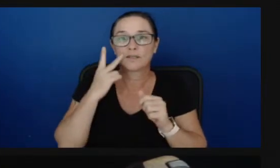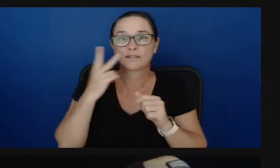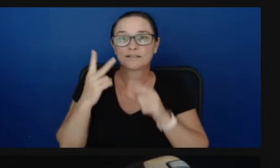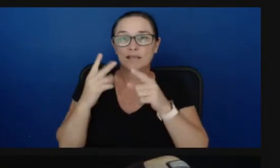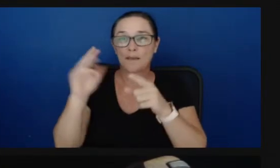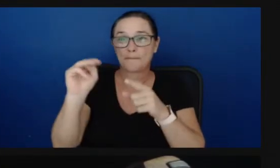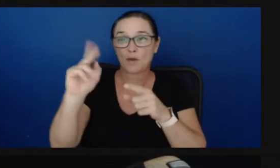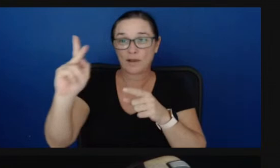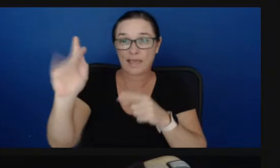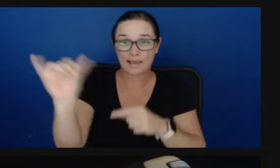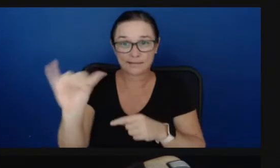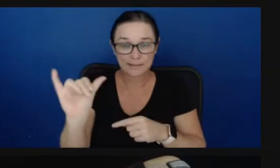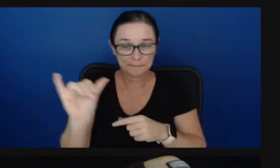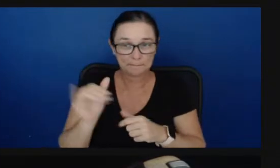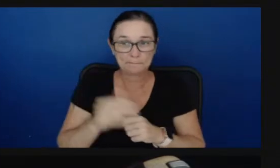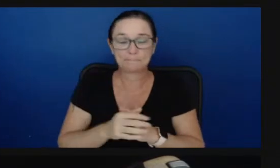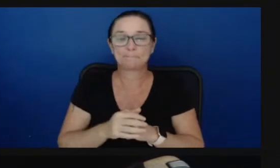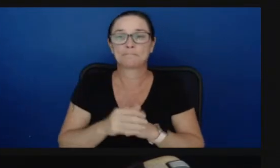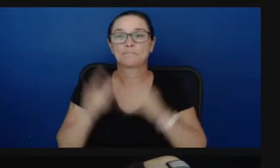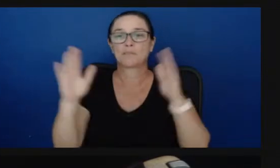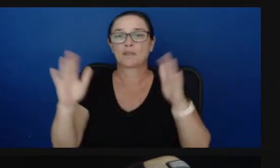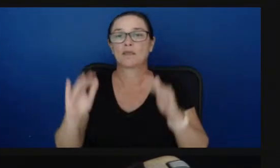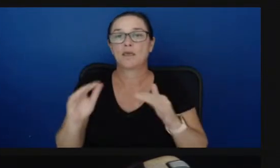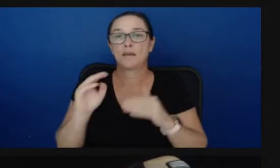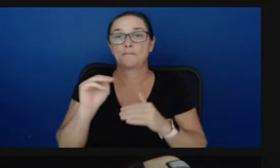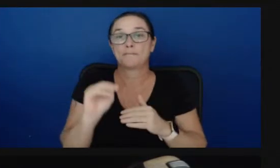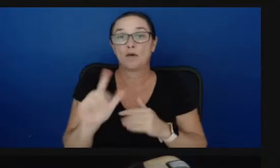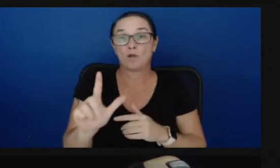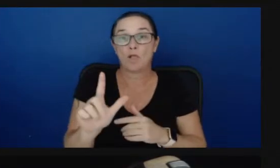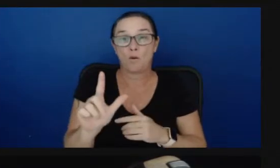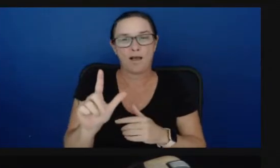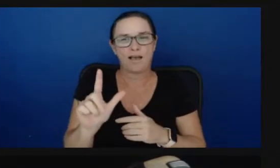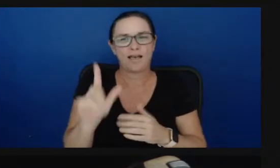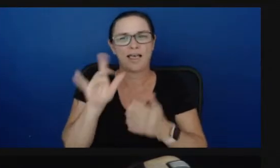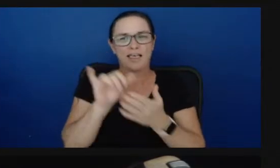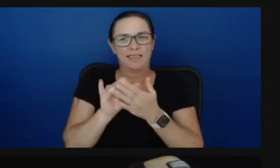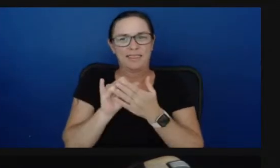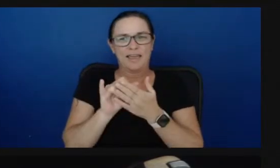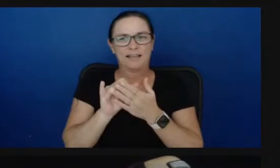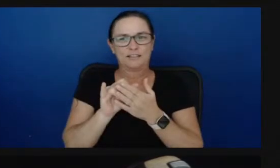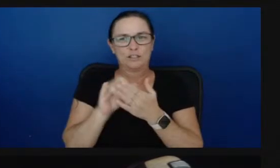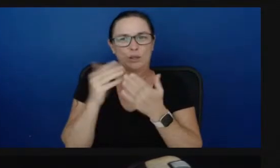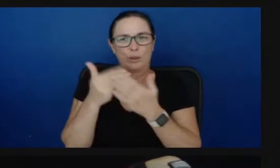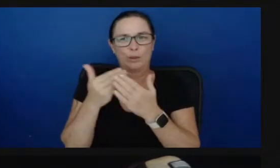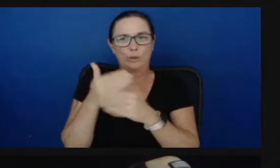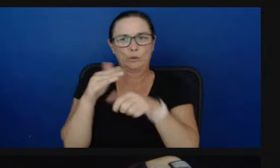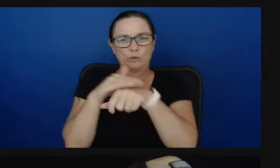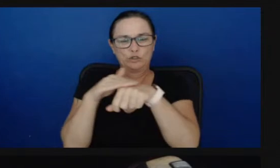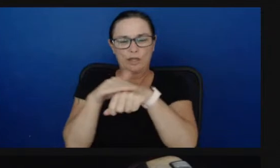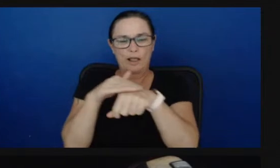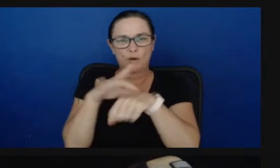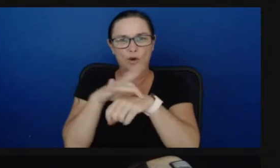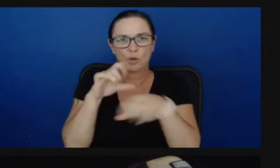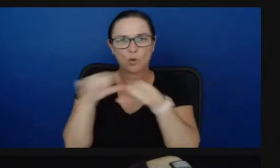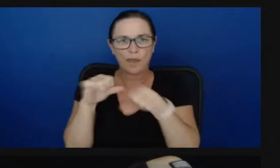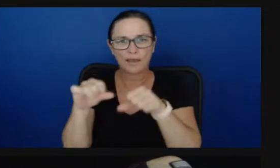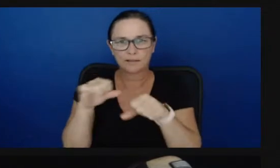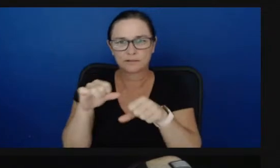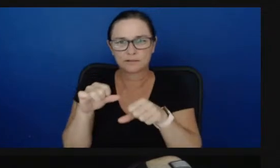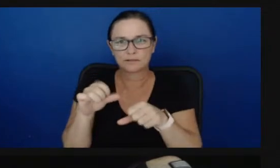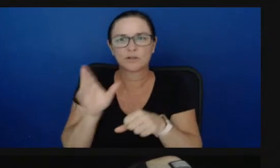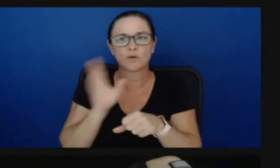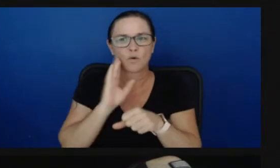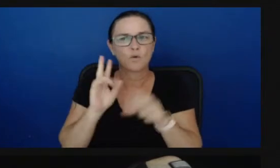well. We see on Mauna Loa, here is that swarm of shallow and deep earthquakes. We'll untangle those a little later